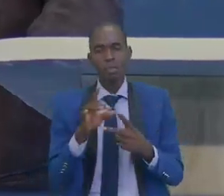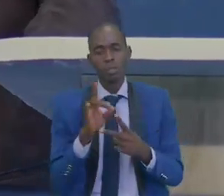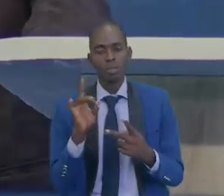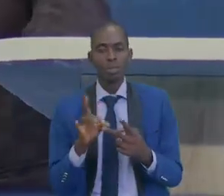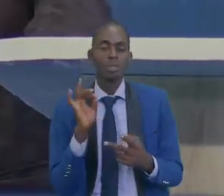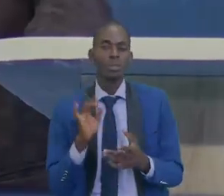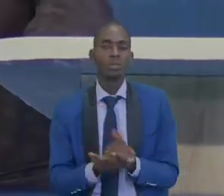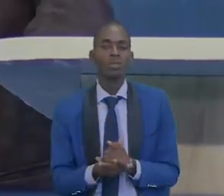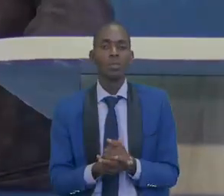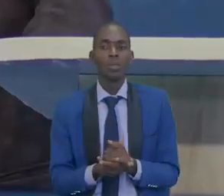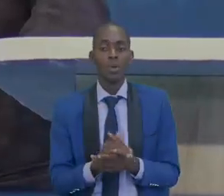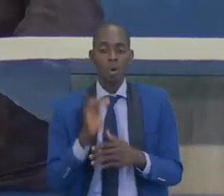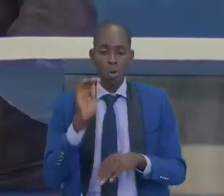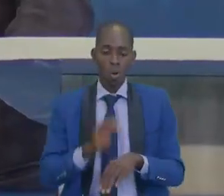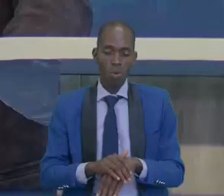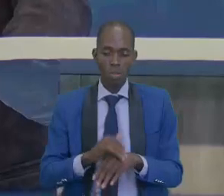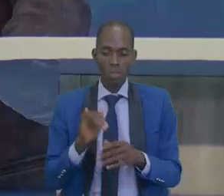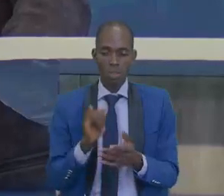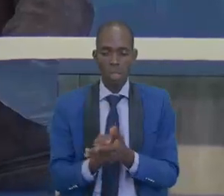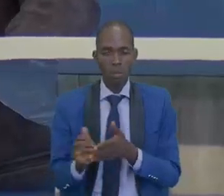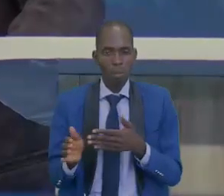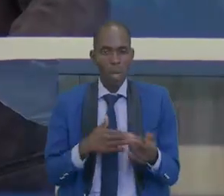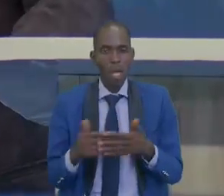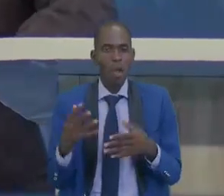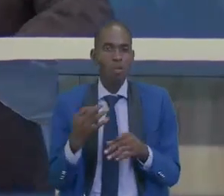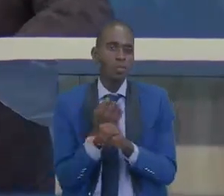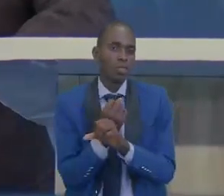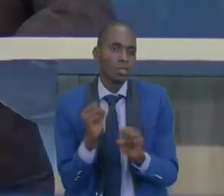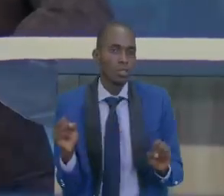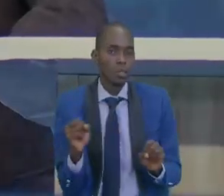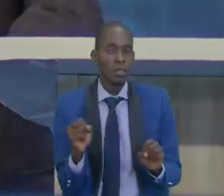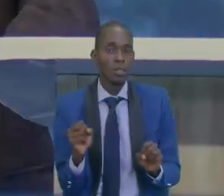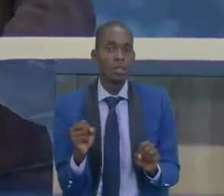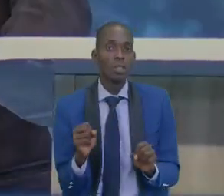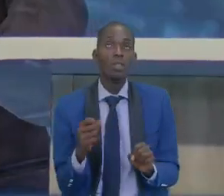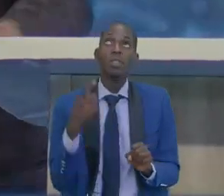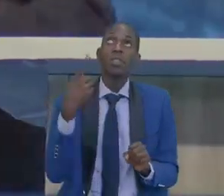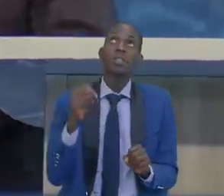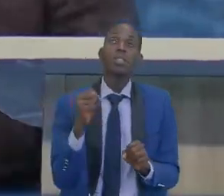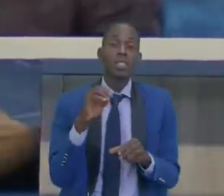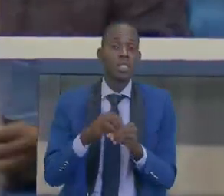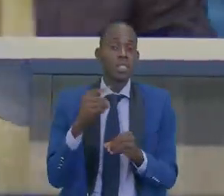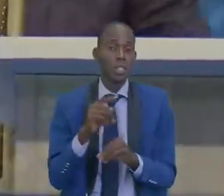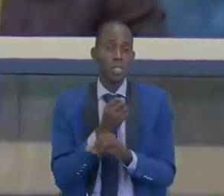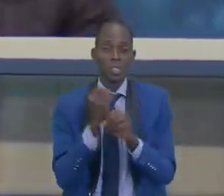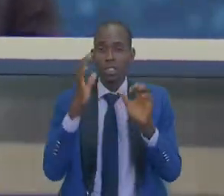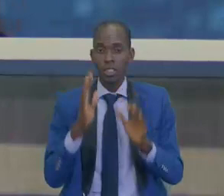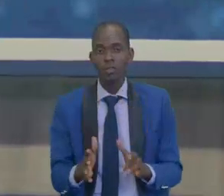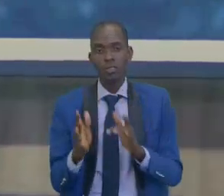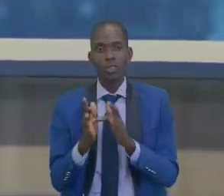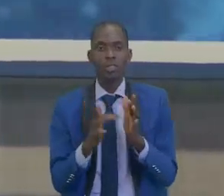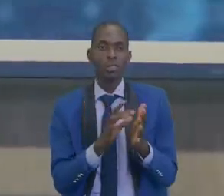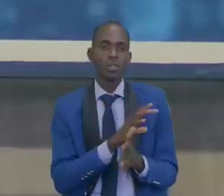of that salvation in the Savior Jesus Christ.